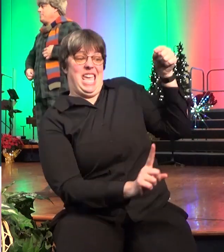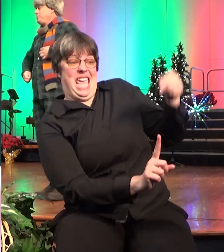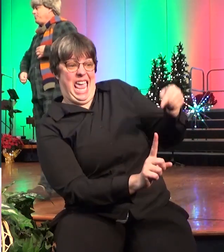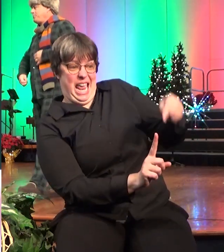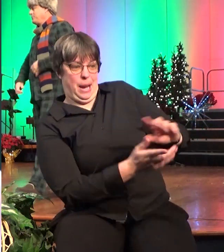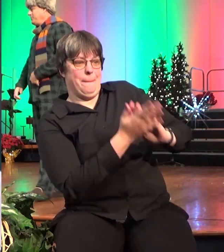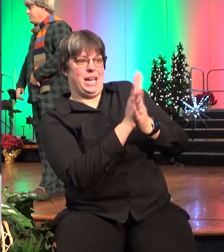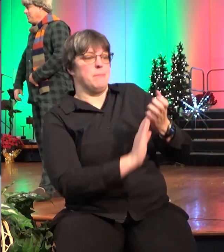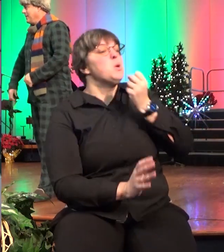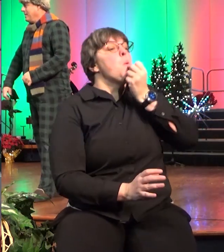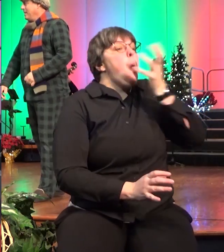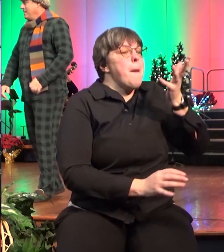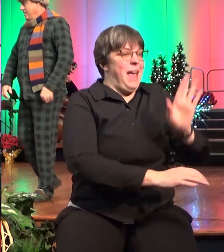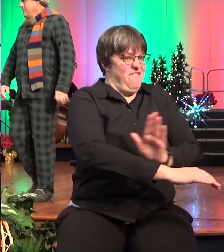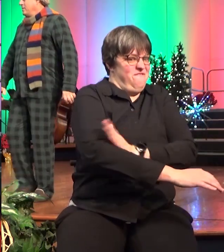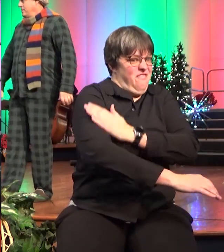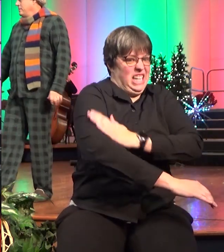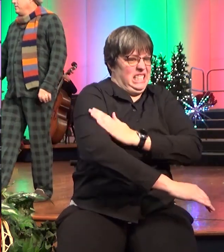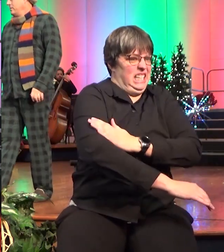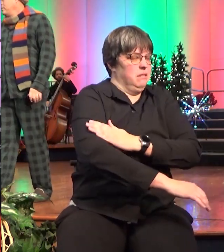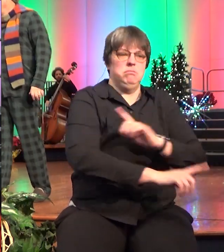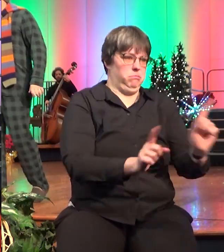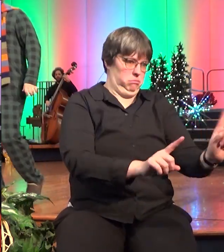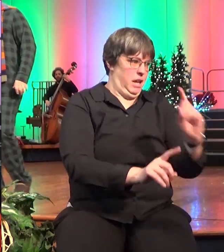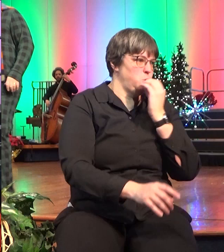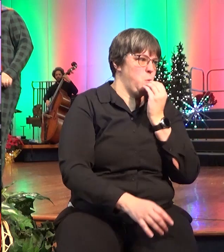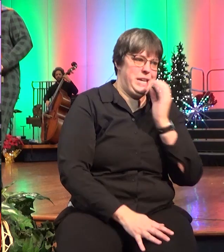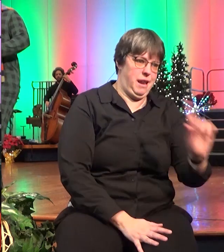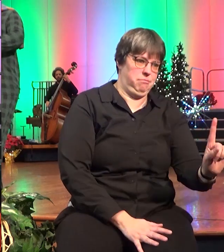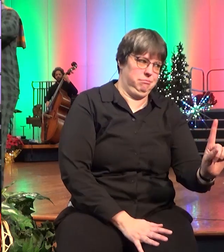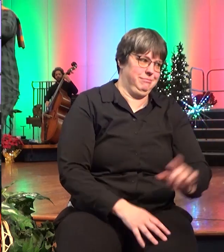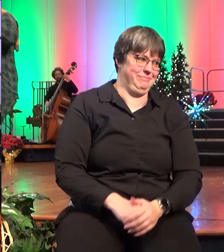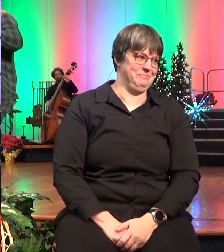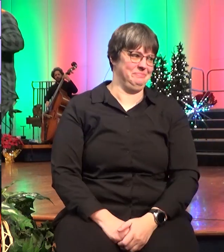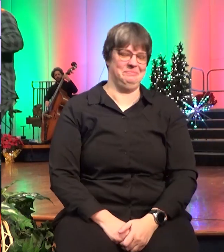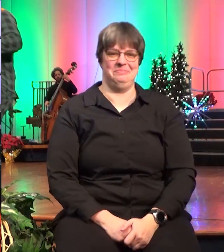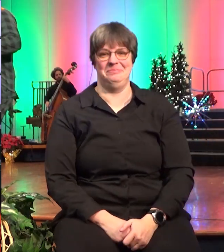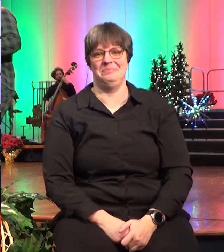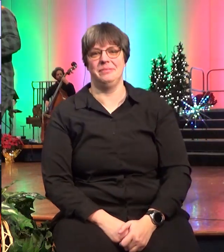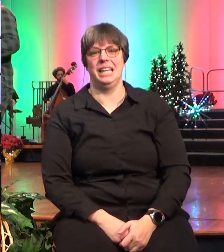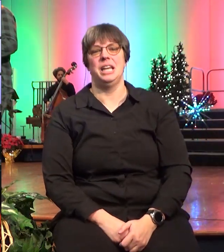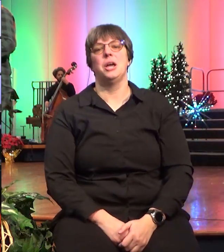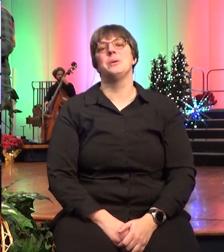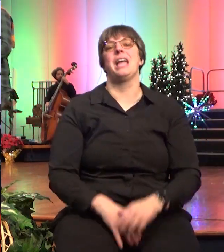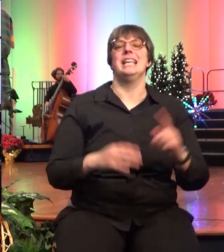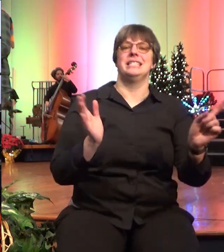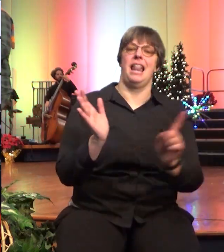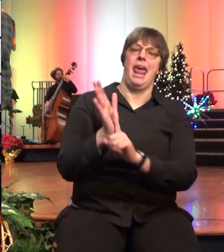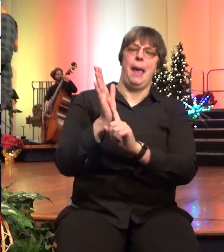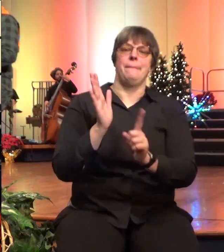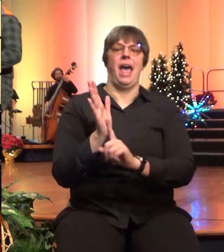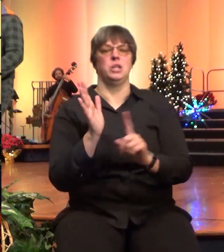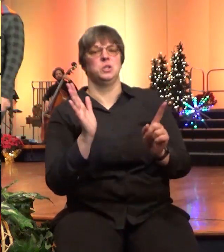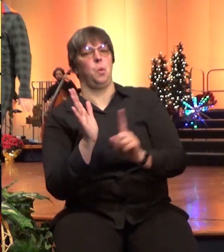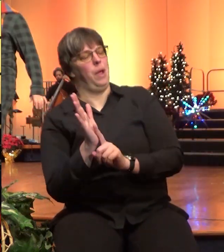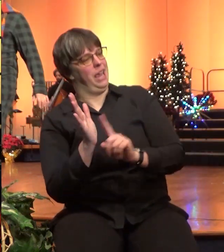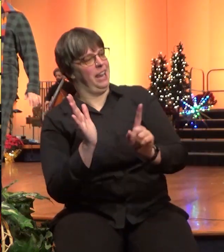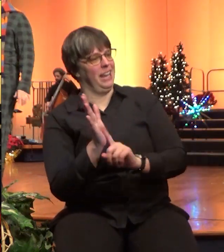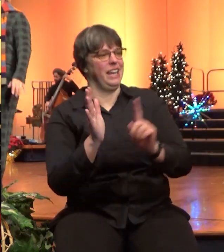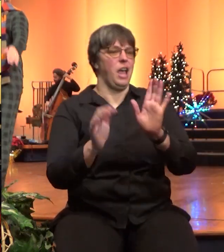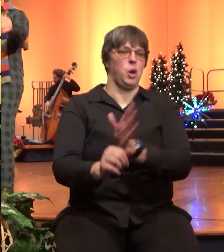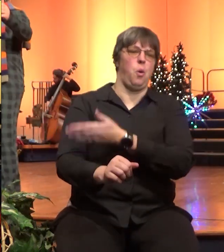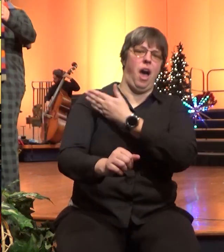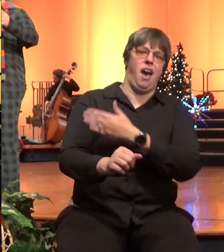not okay to eat. Good point. A sleigh bells ringing, choirs